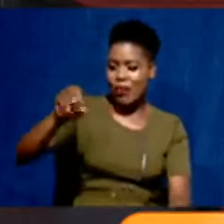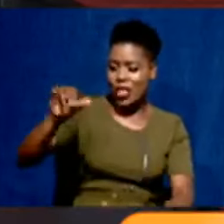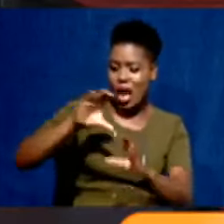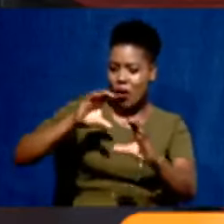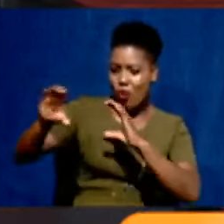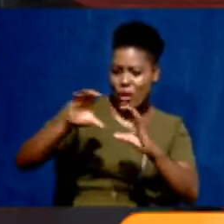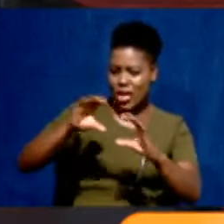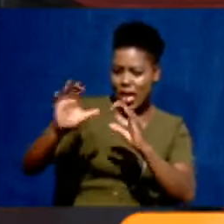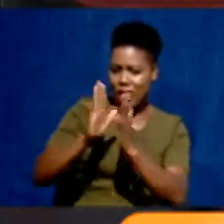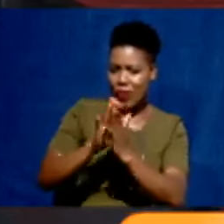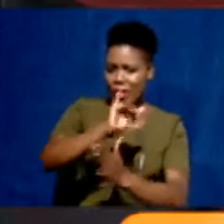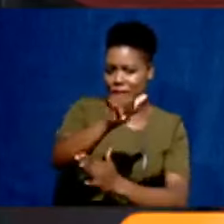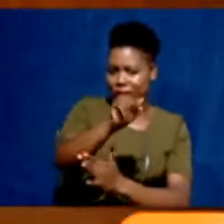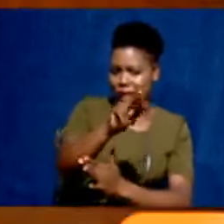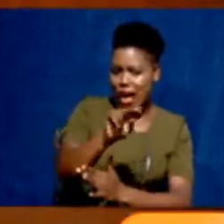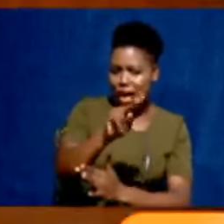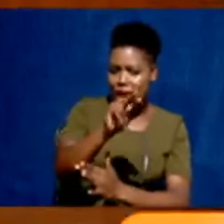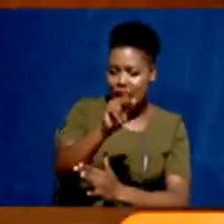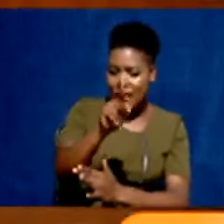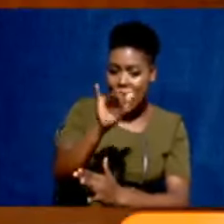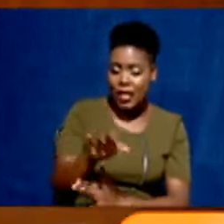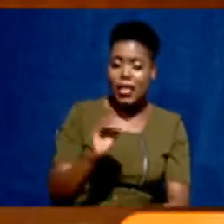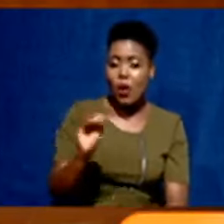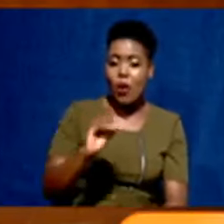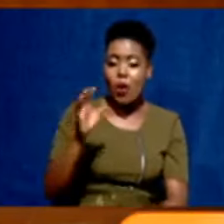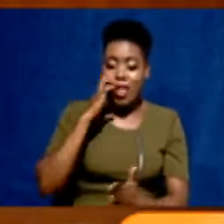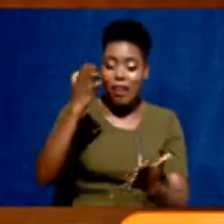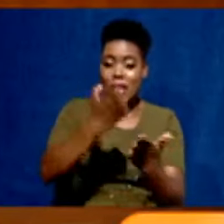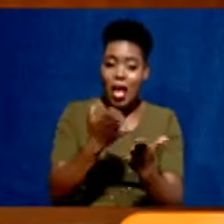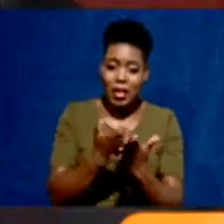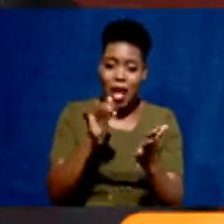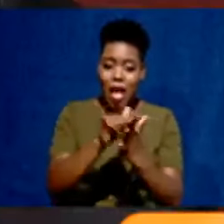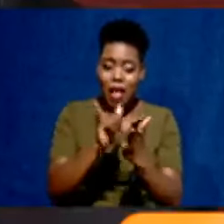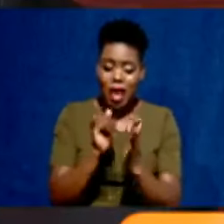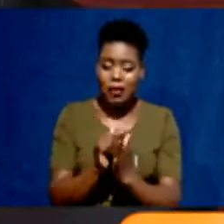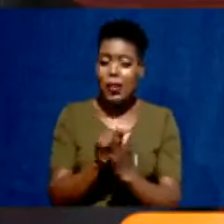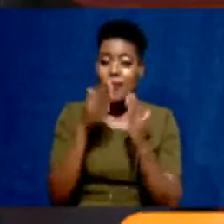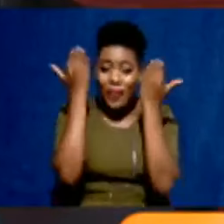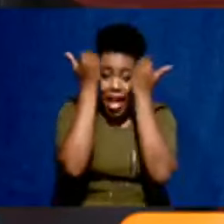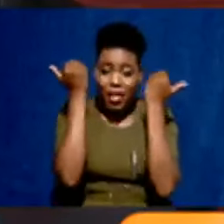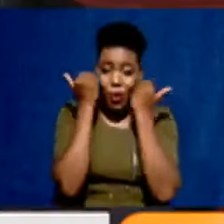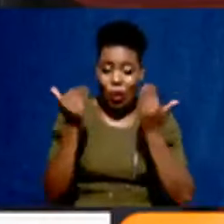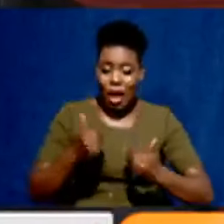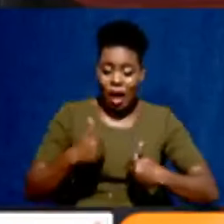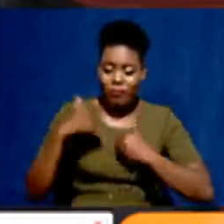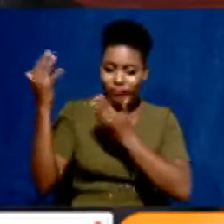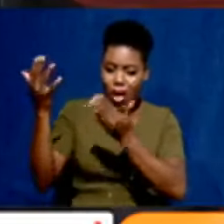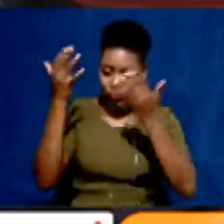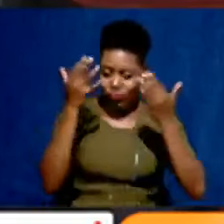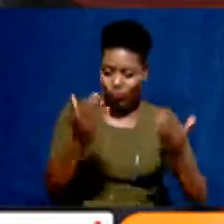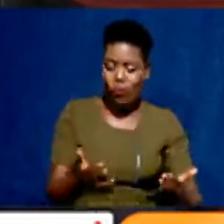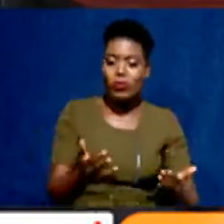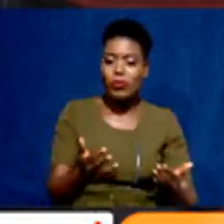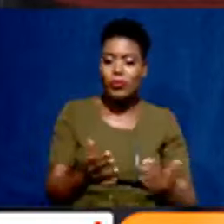communicated with the deceased. The evidence that the prosecution have brought before